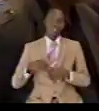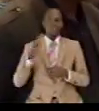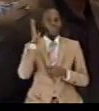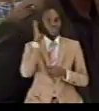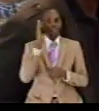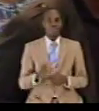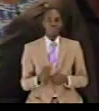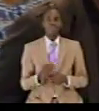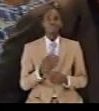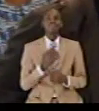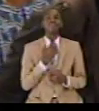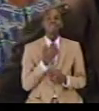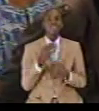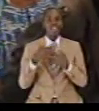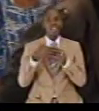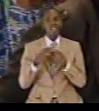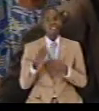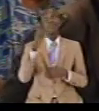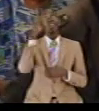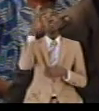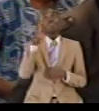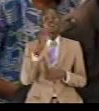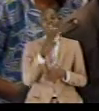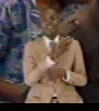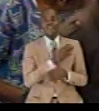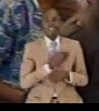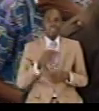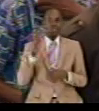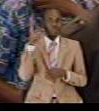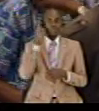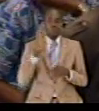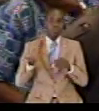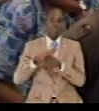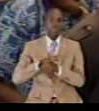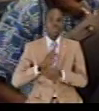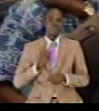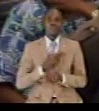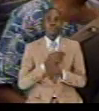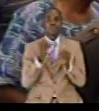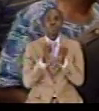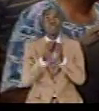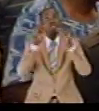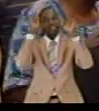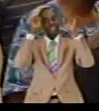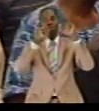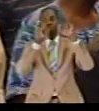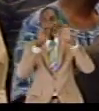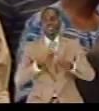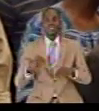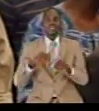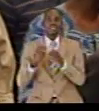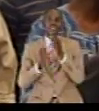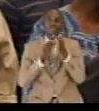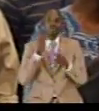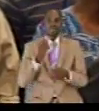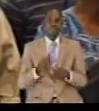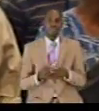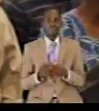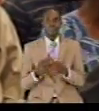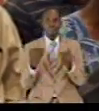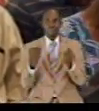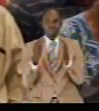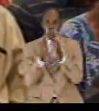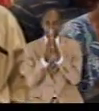God, and he'll load us with his blessings in Jesus' name. Let's close our eyes